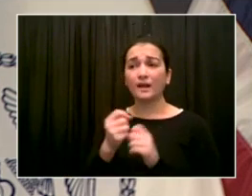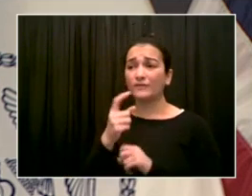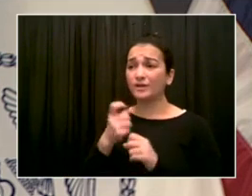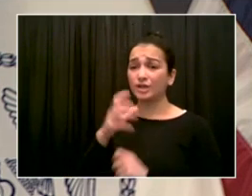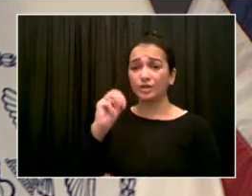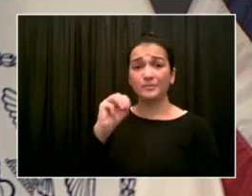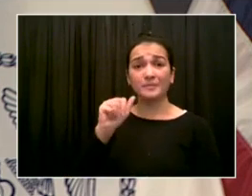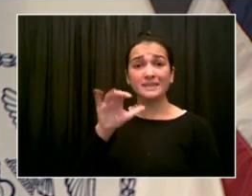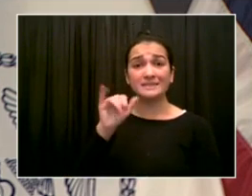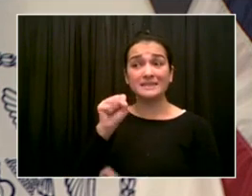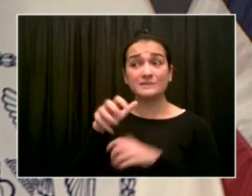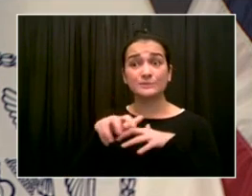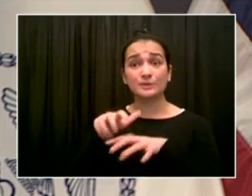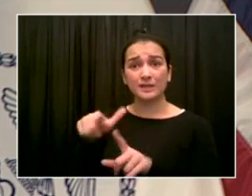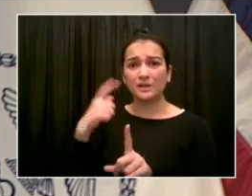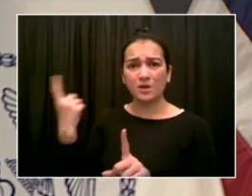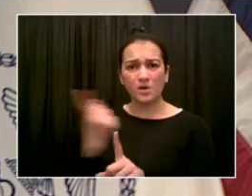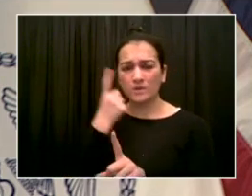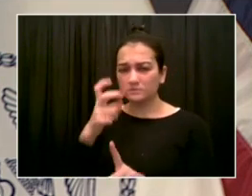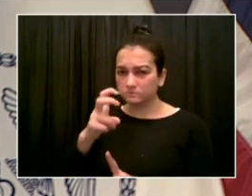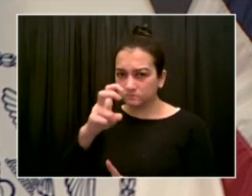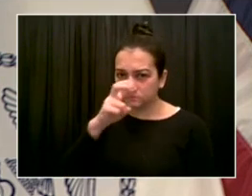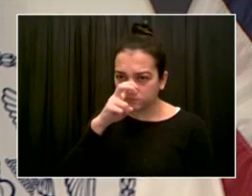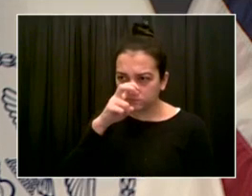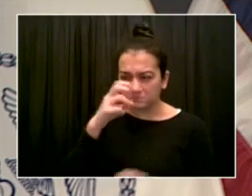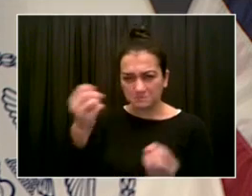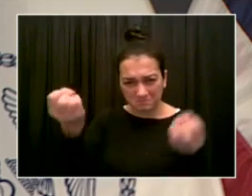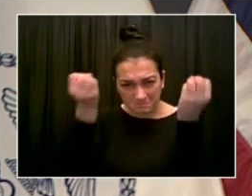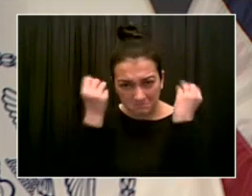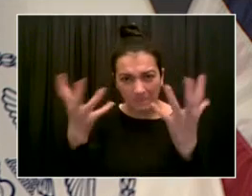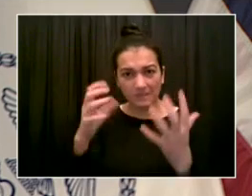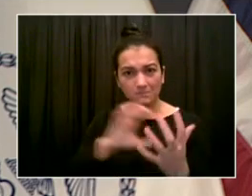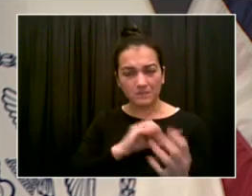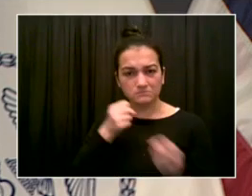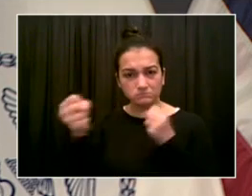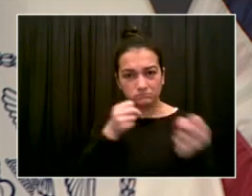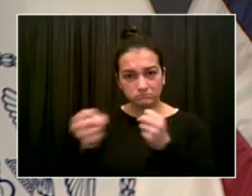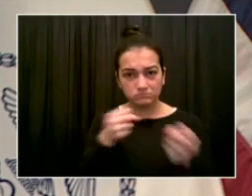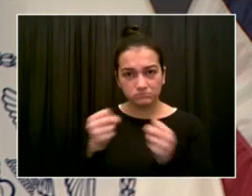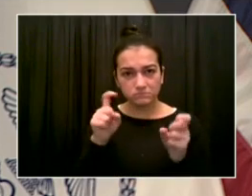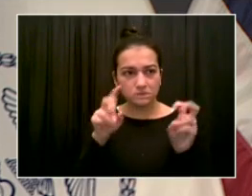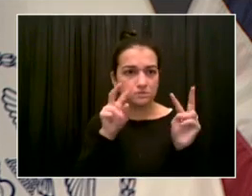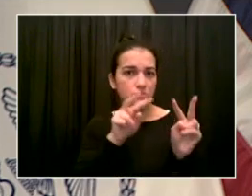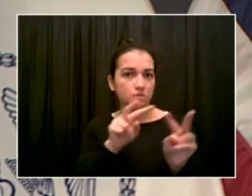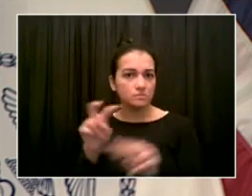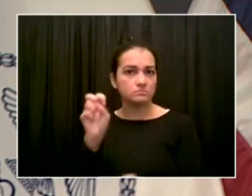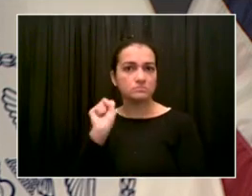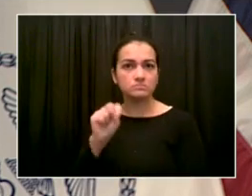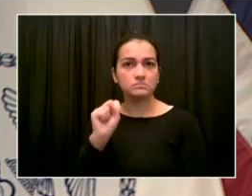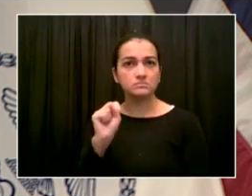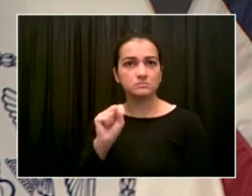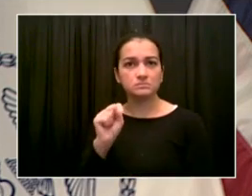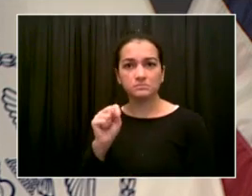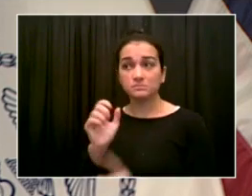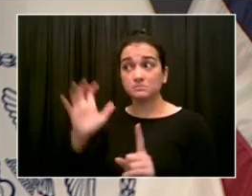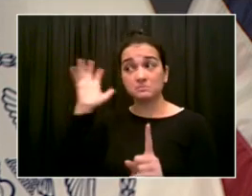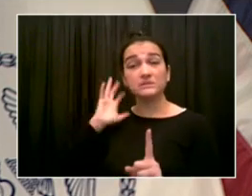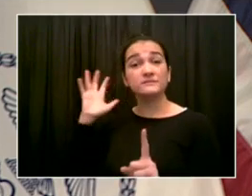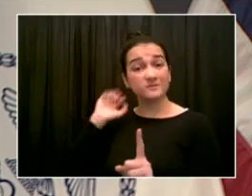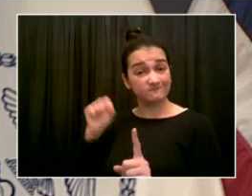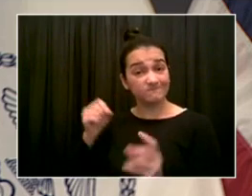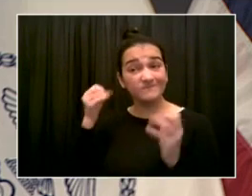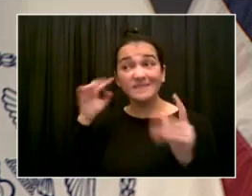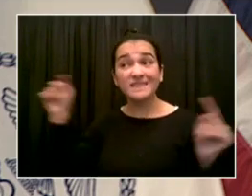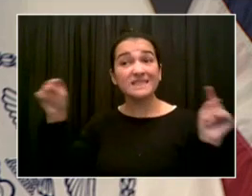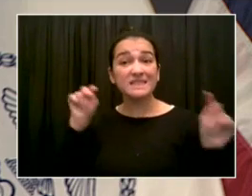to prepare. We've dealt with a lot of threats previously. At this moment, there's no credible and specific threat to New York City. But